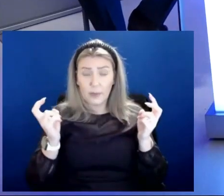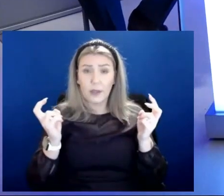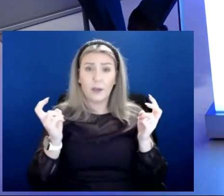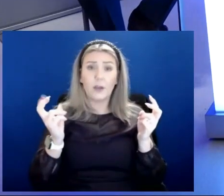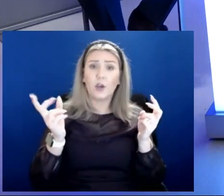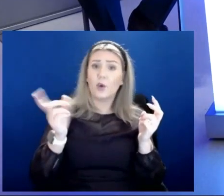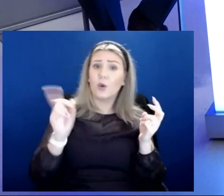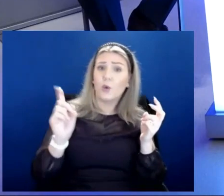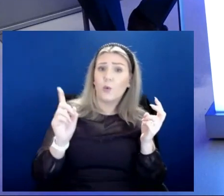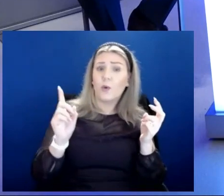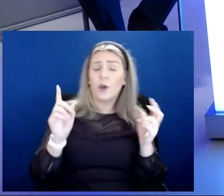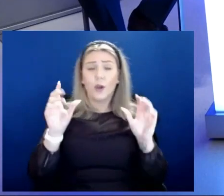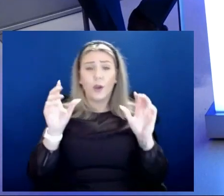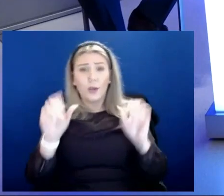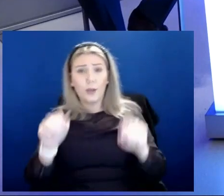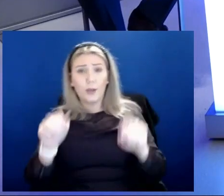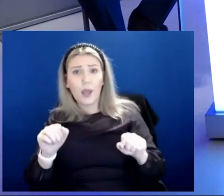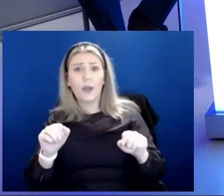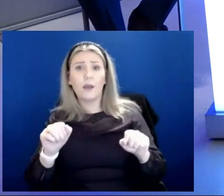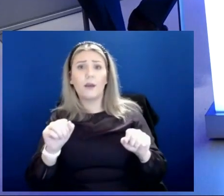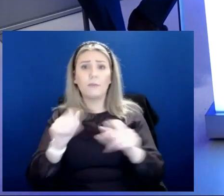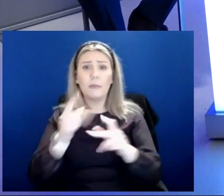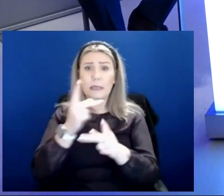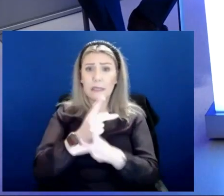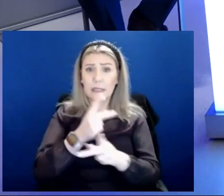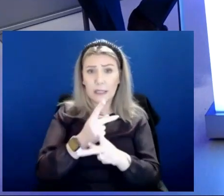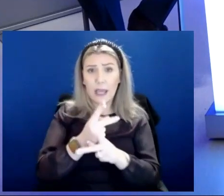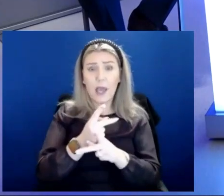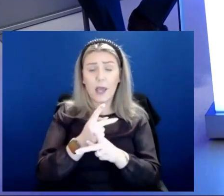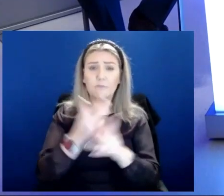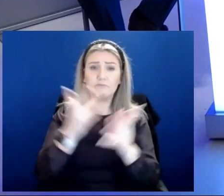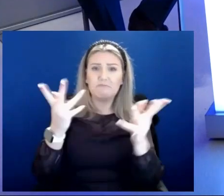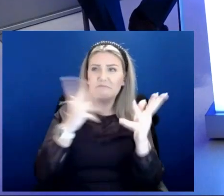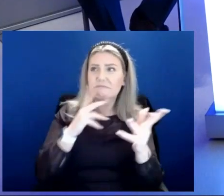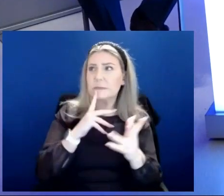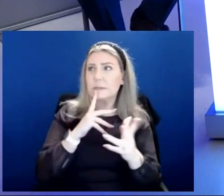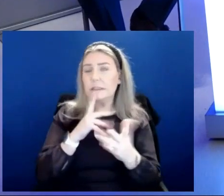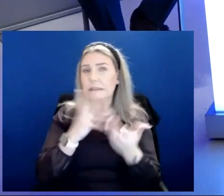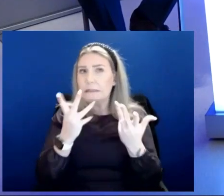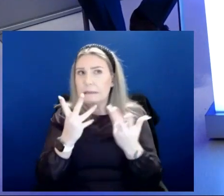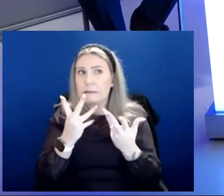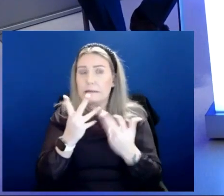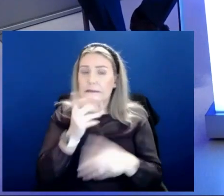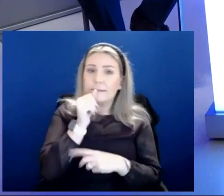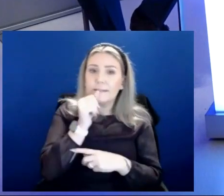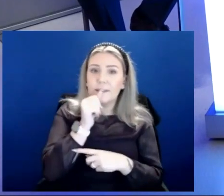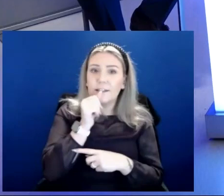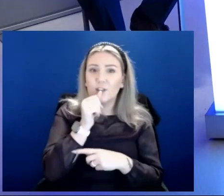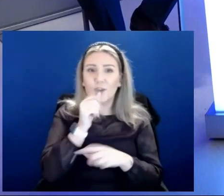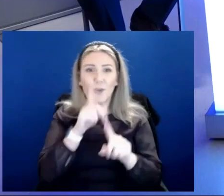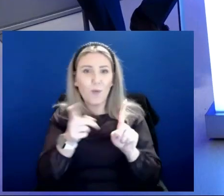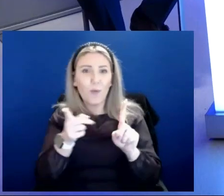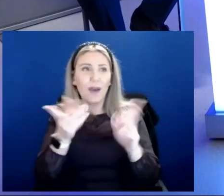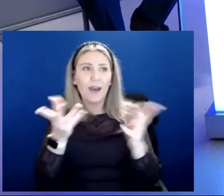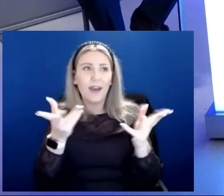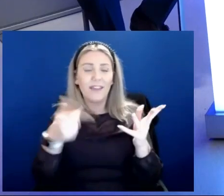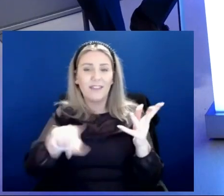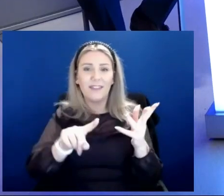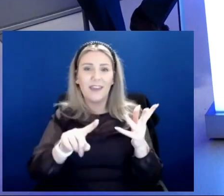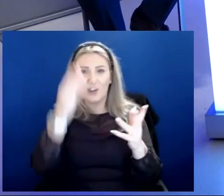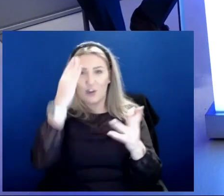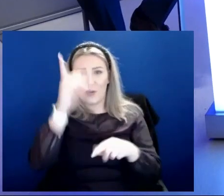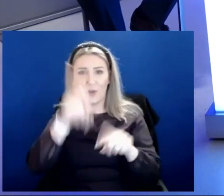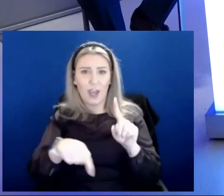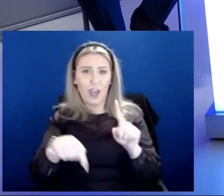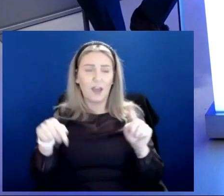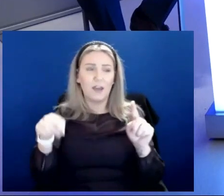could reasonably just be kept in the dark, kind of like Nawalanic, what you just said, what they don't know can't hurt them. But I come from,